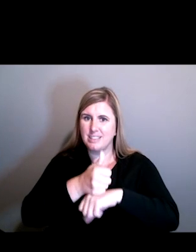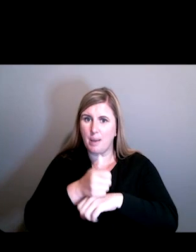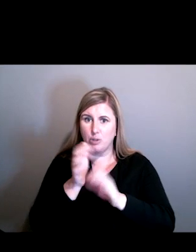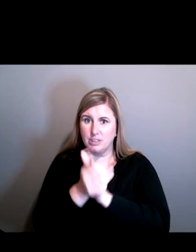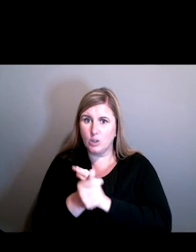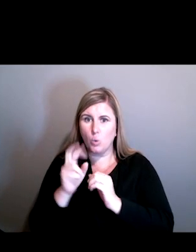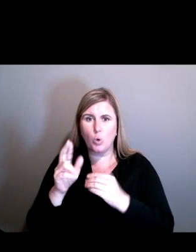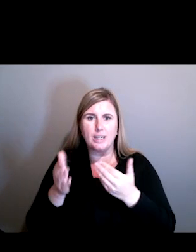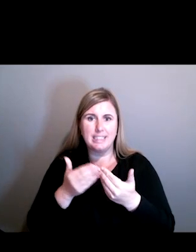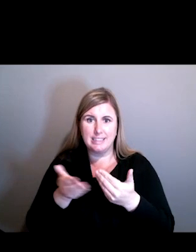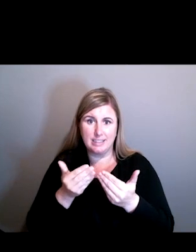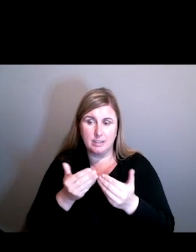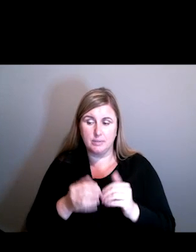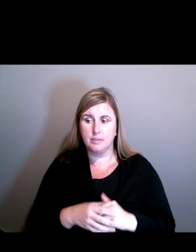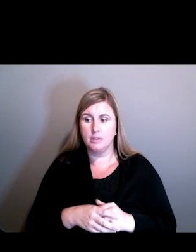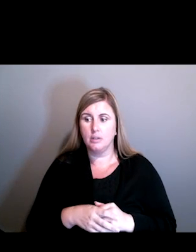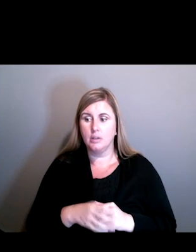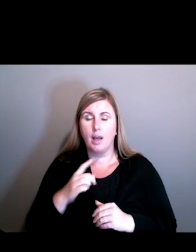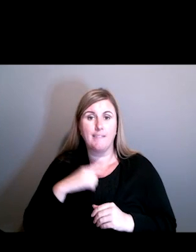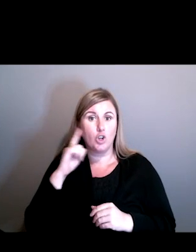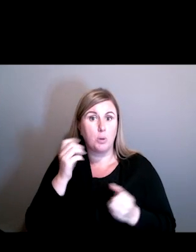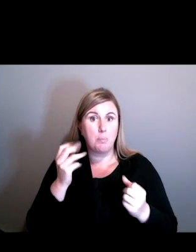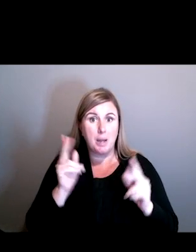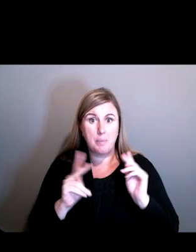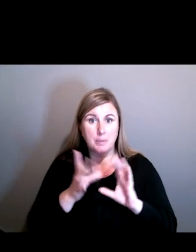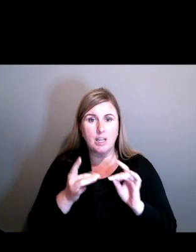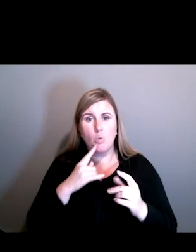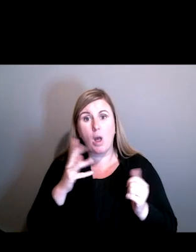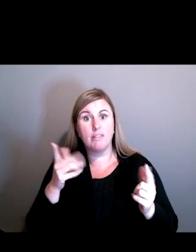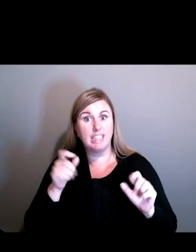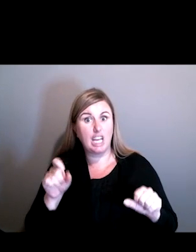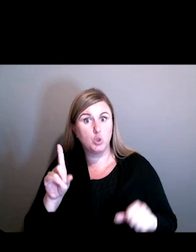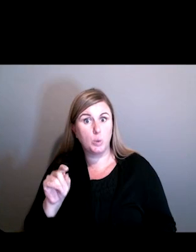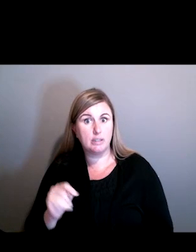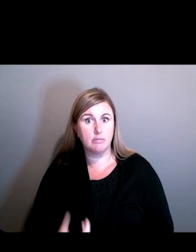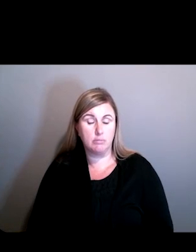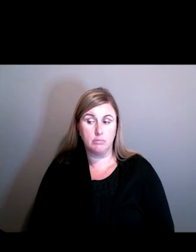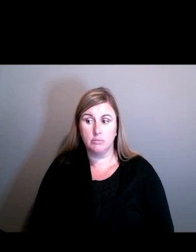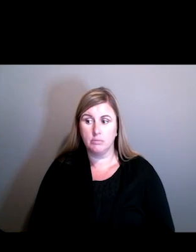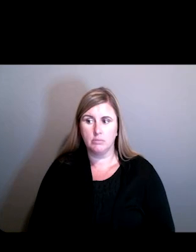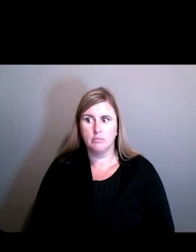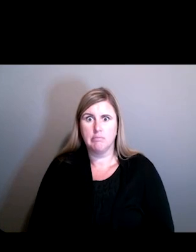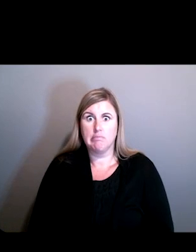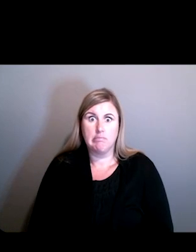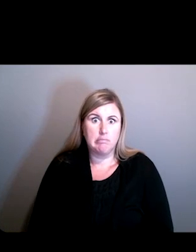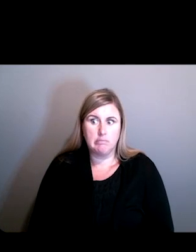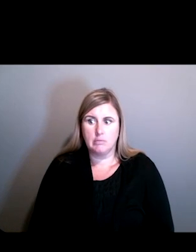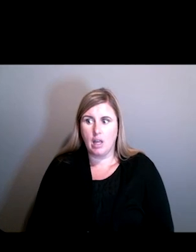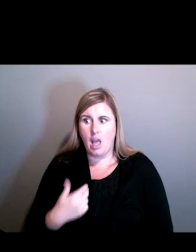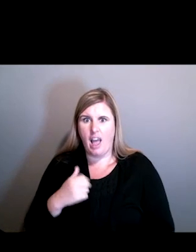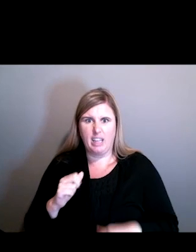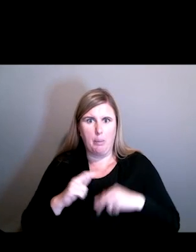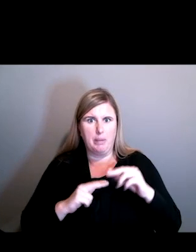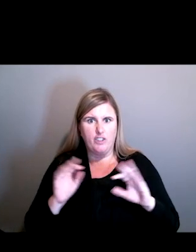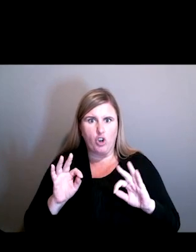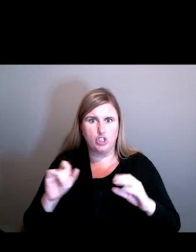an established skill or that it is easy. Well, I've heard many people say, well, he can do it. Well,